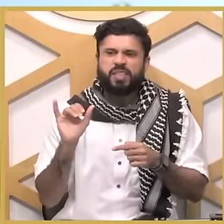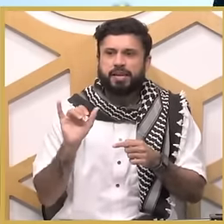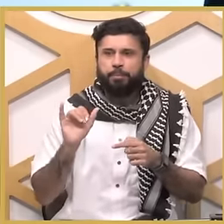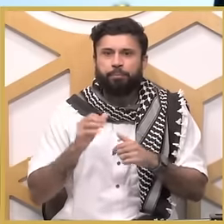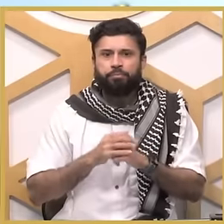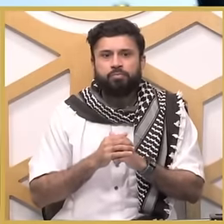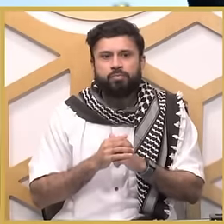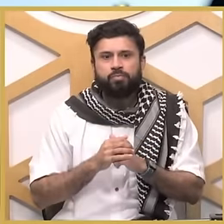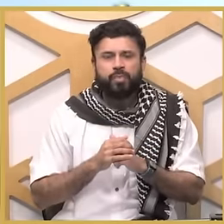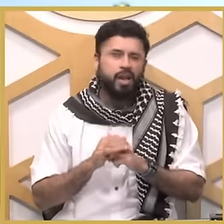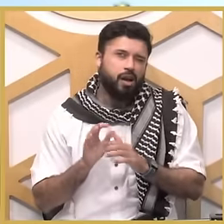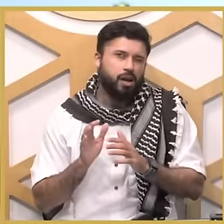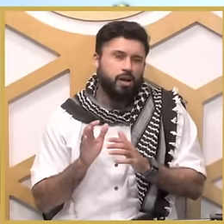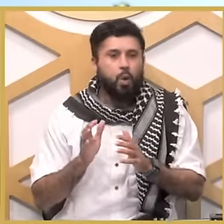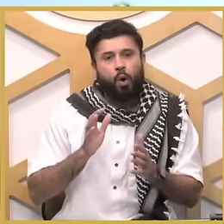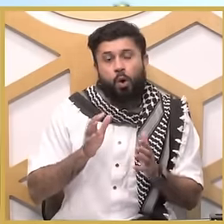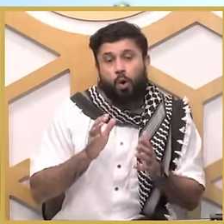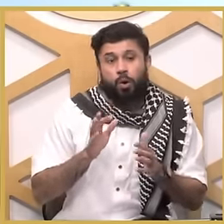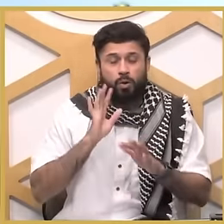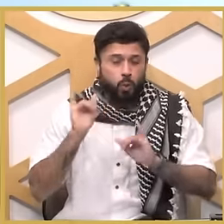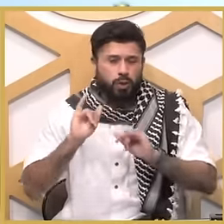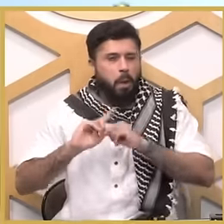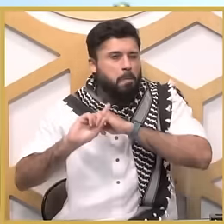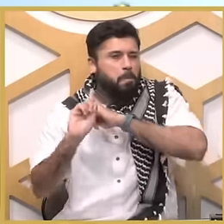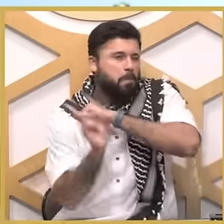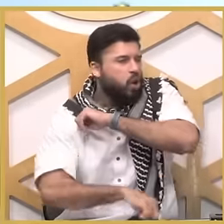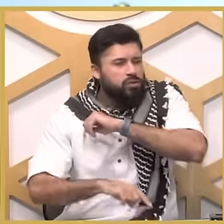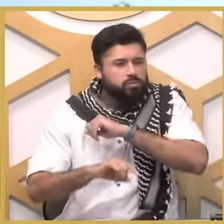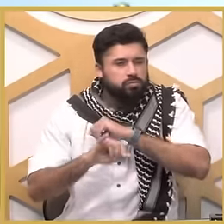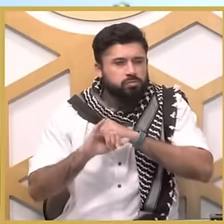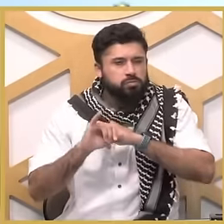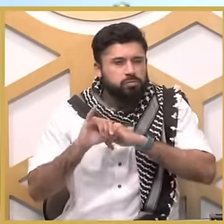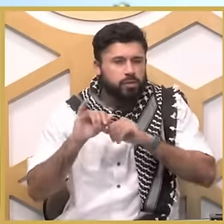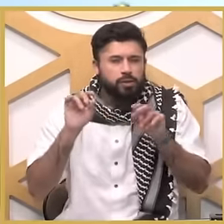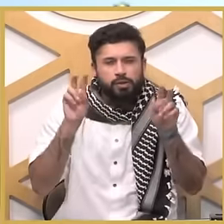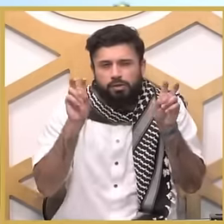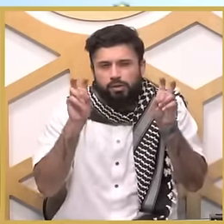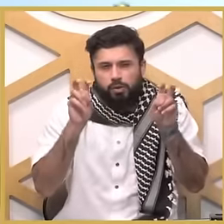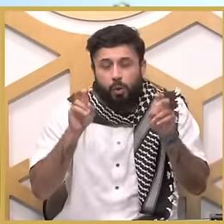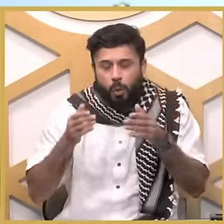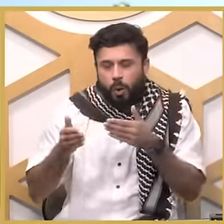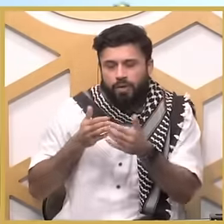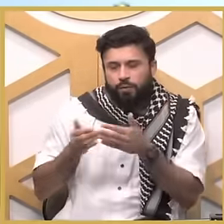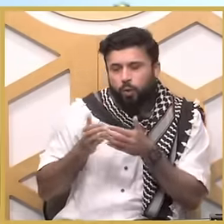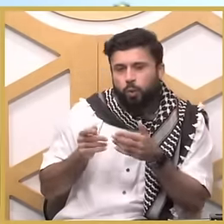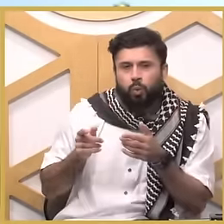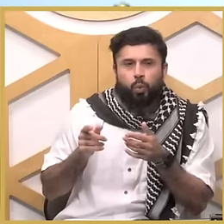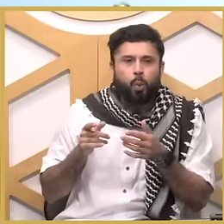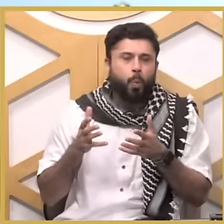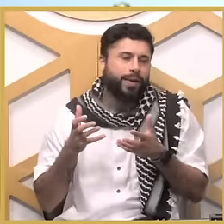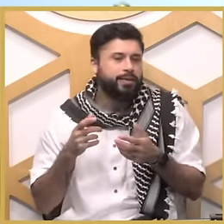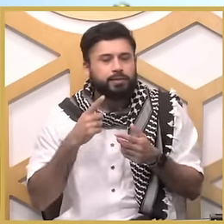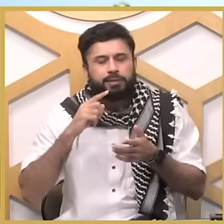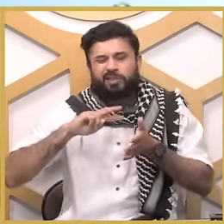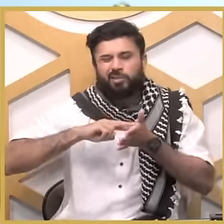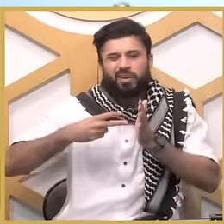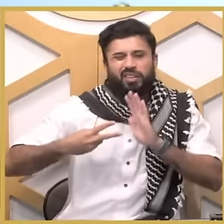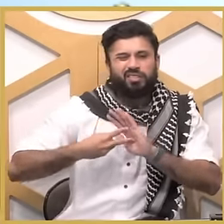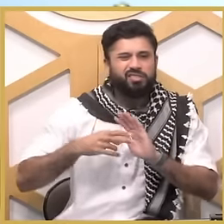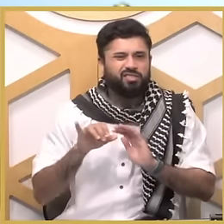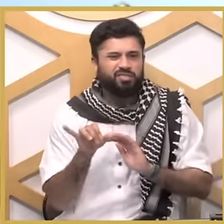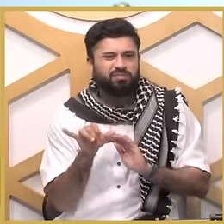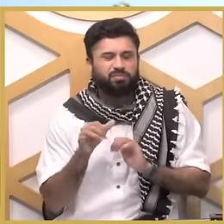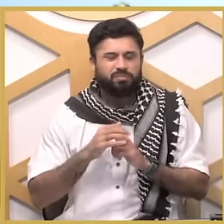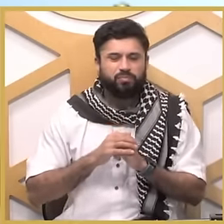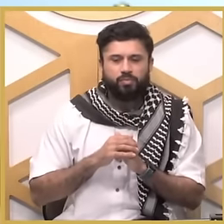That's what Quraysh's psychological warfare on the Prophet Sallallahu Alaihi Wasallam was. Break him down, make him desperate, then offer him a way out, right? After you've